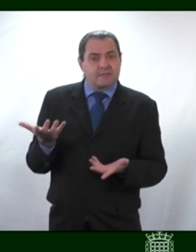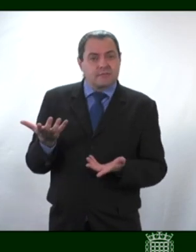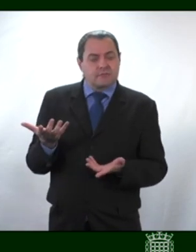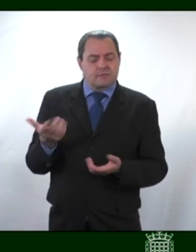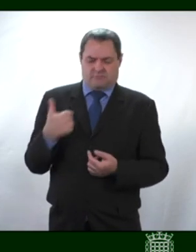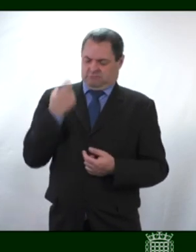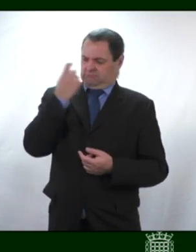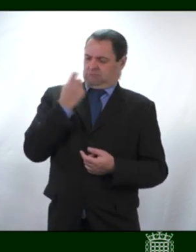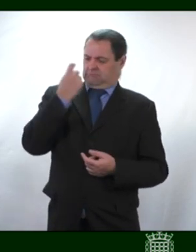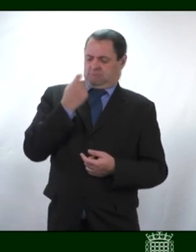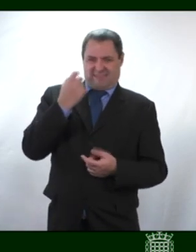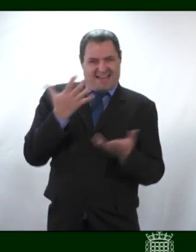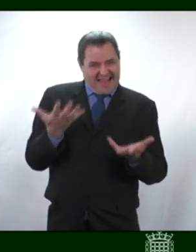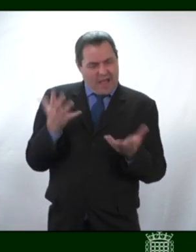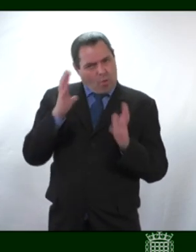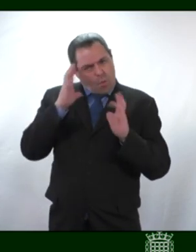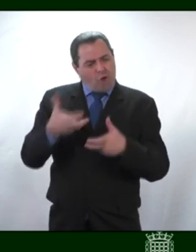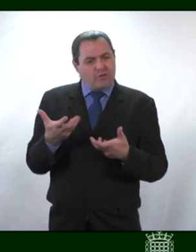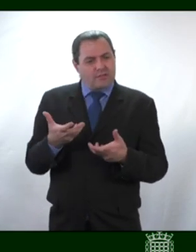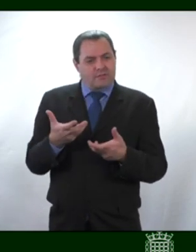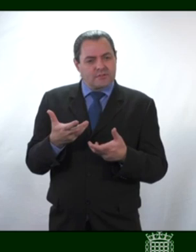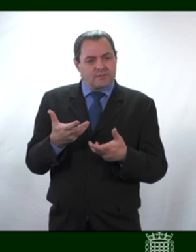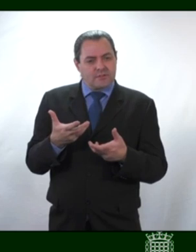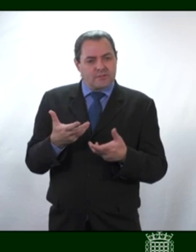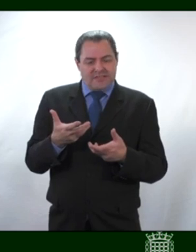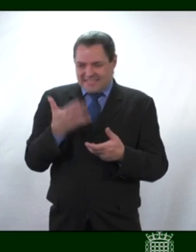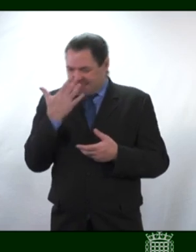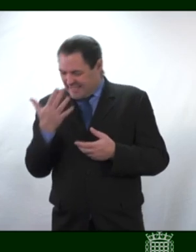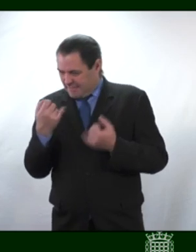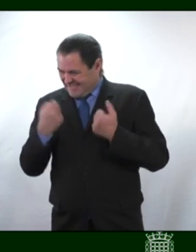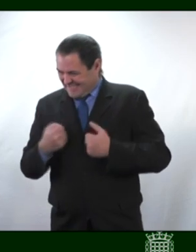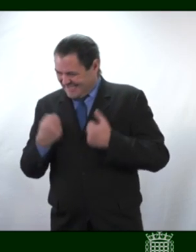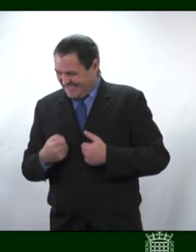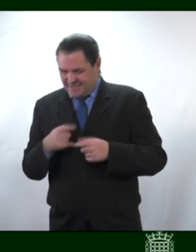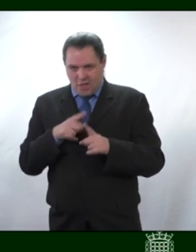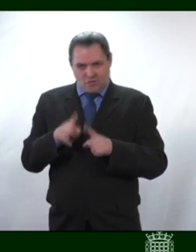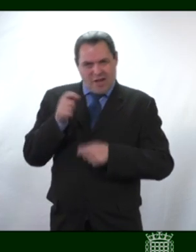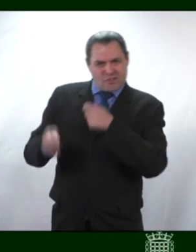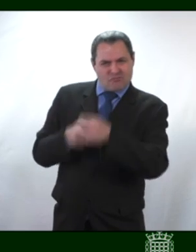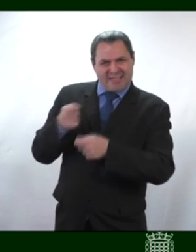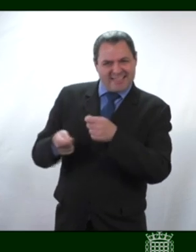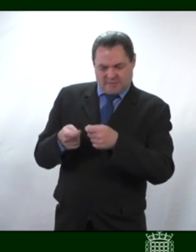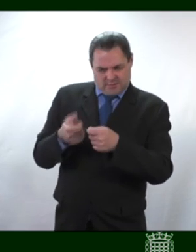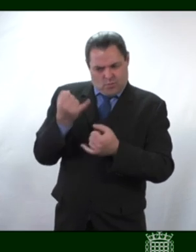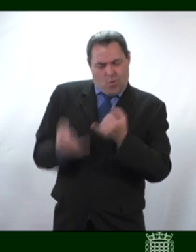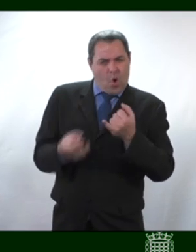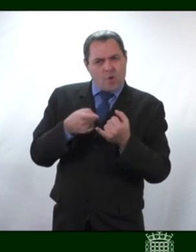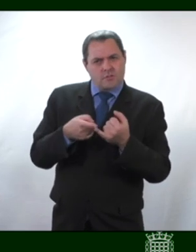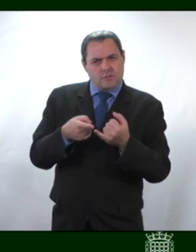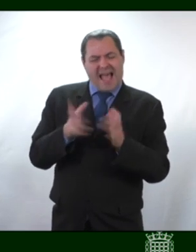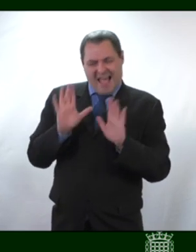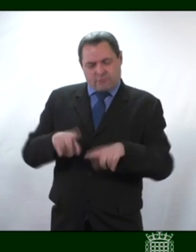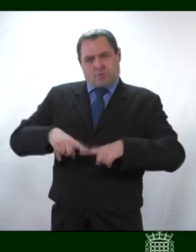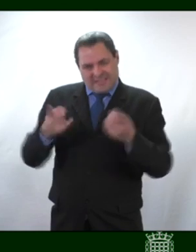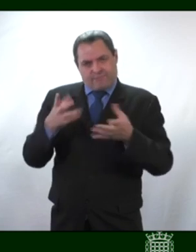help but fear that the medicine is worse than the disease. Thank you very much, Mr. Speaker. Well, we are